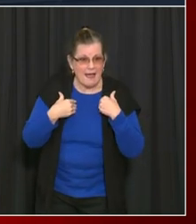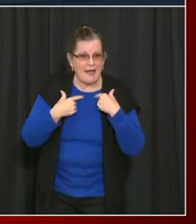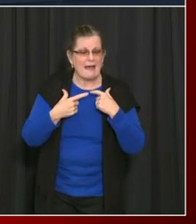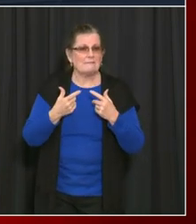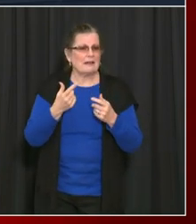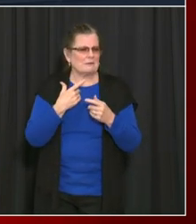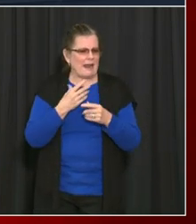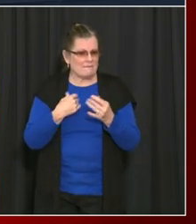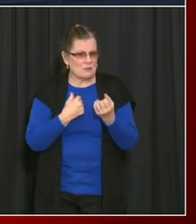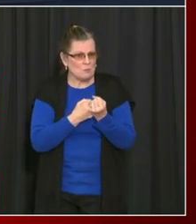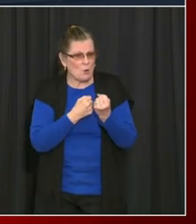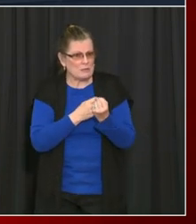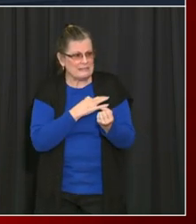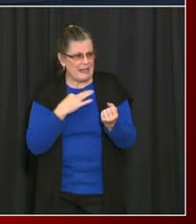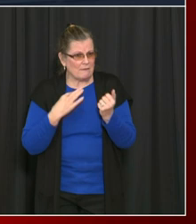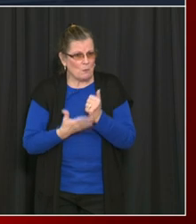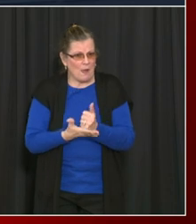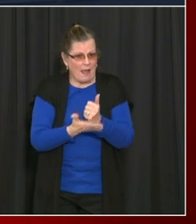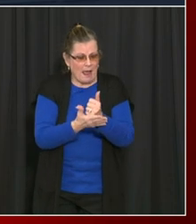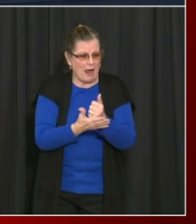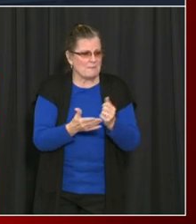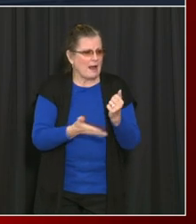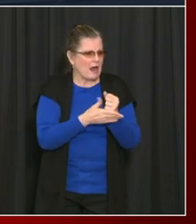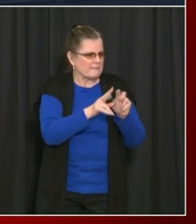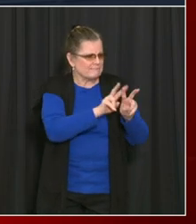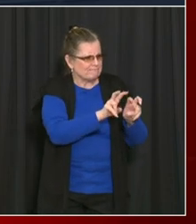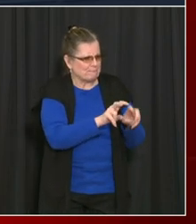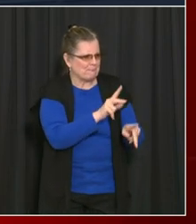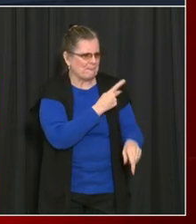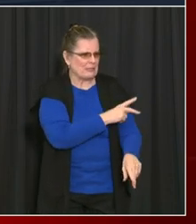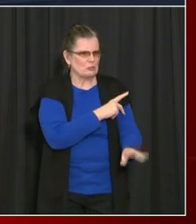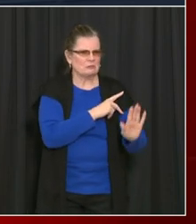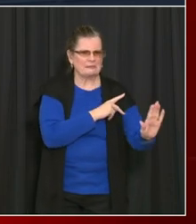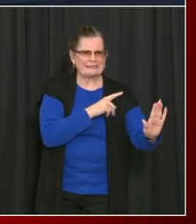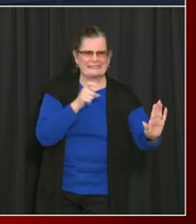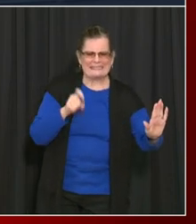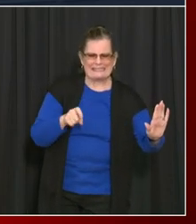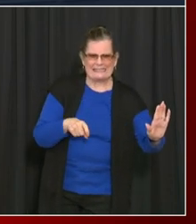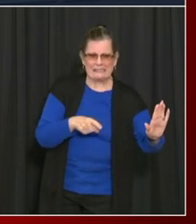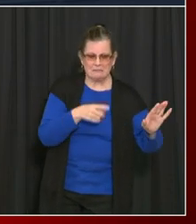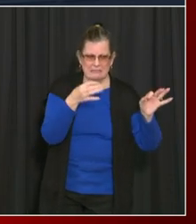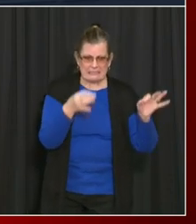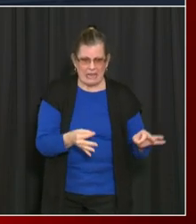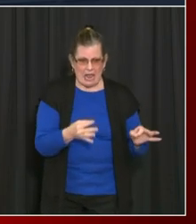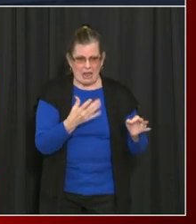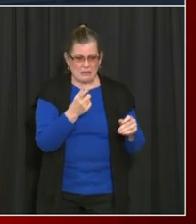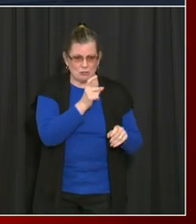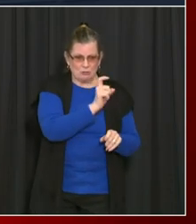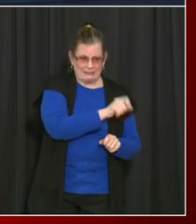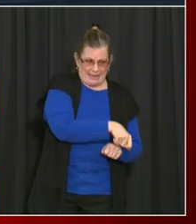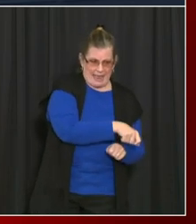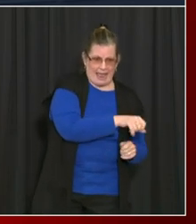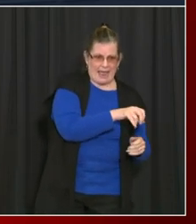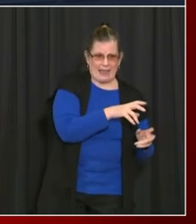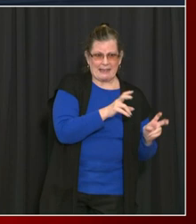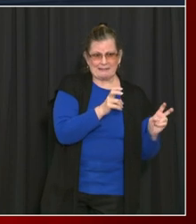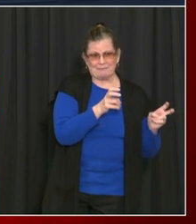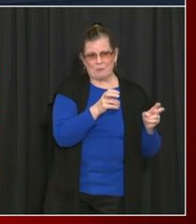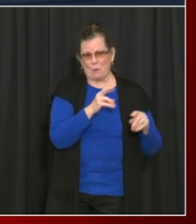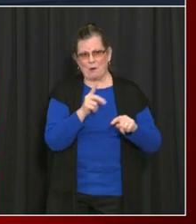assessments to their patients to determine what services could be provided using teledentistry,